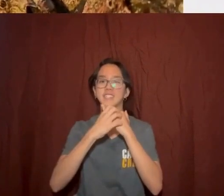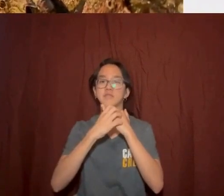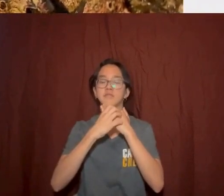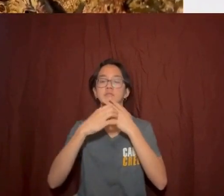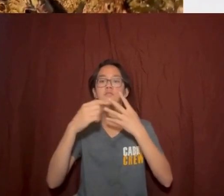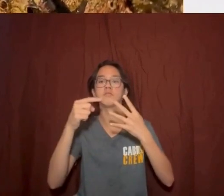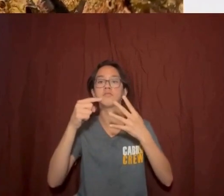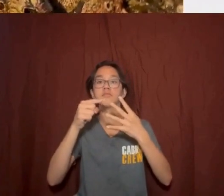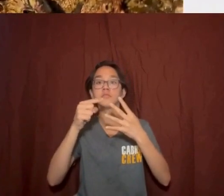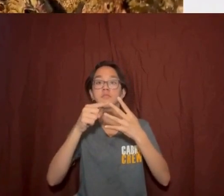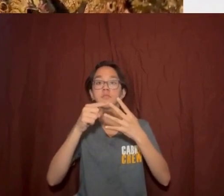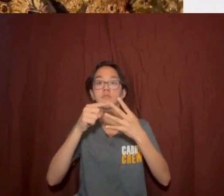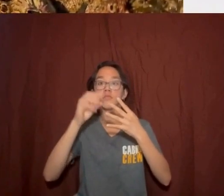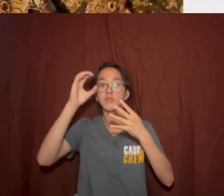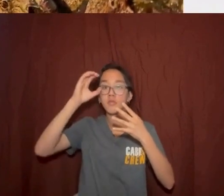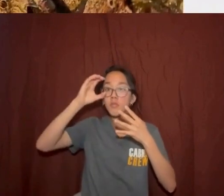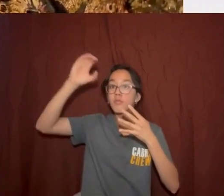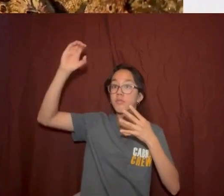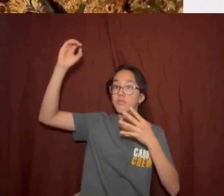Predators,